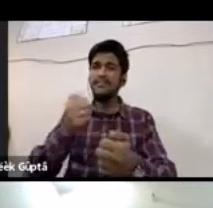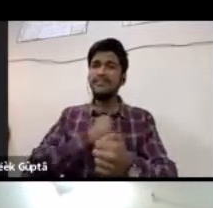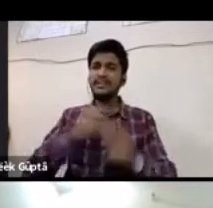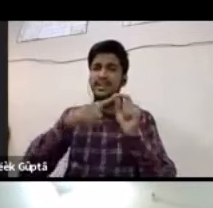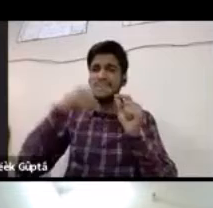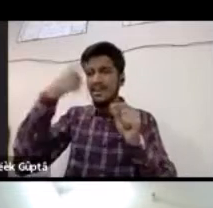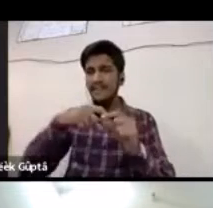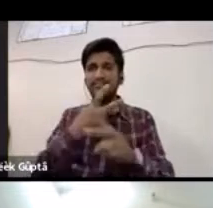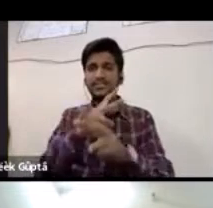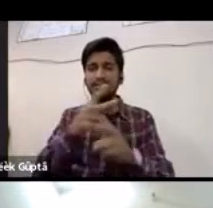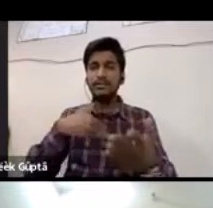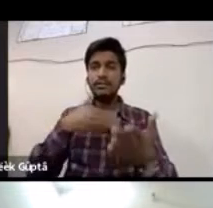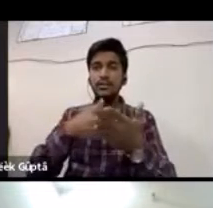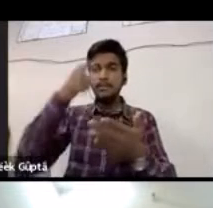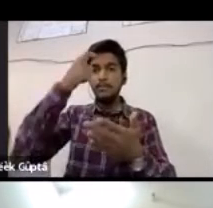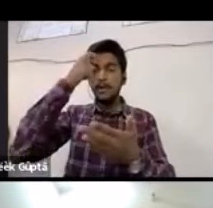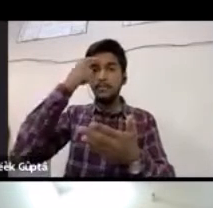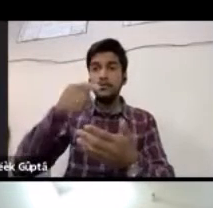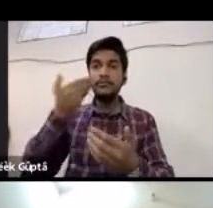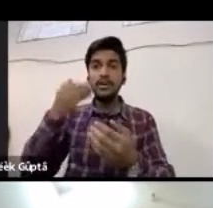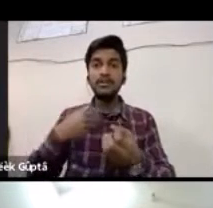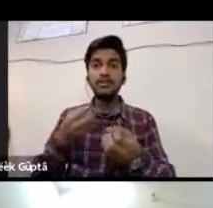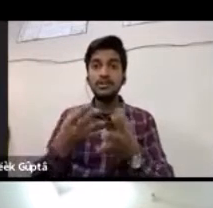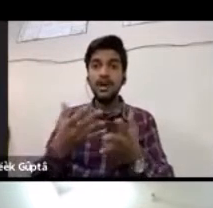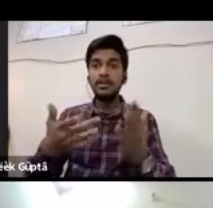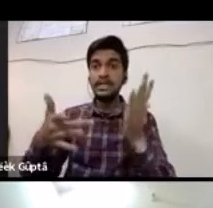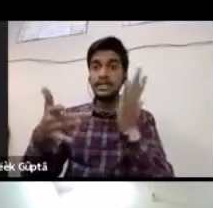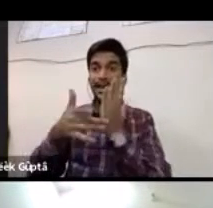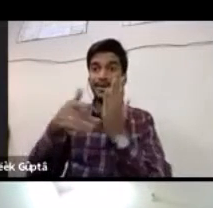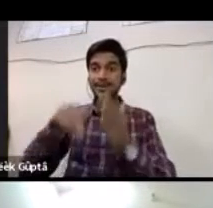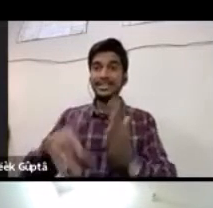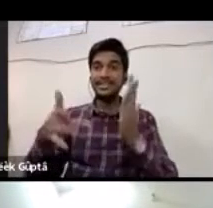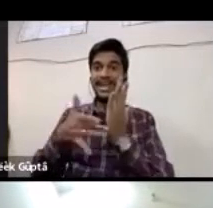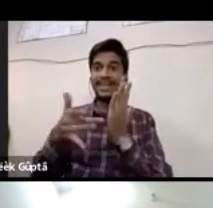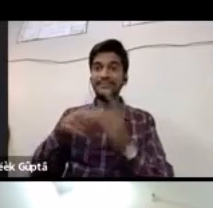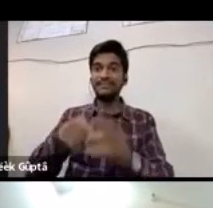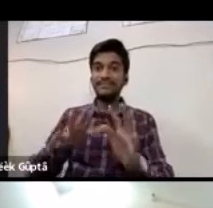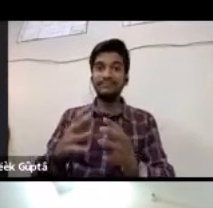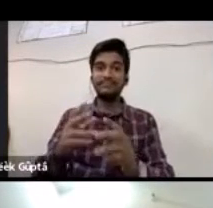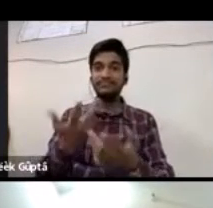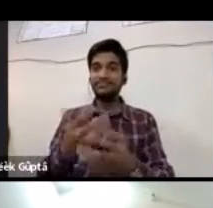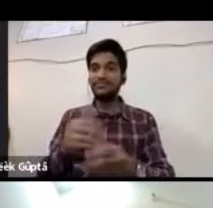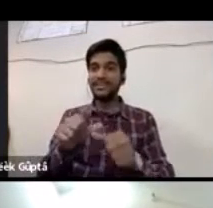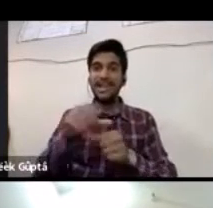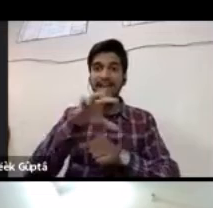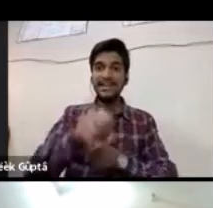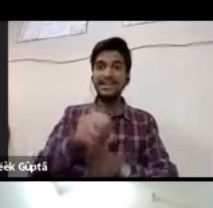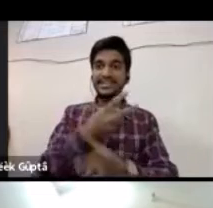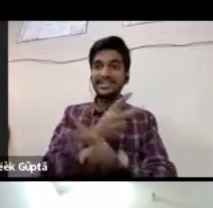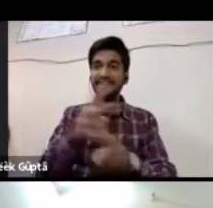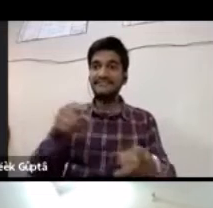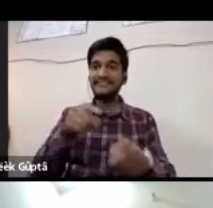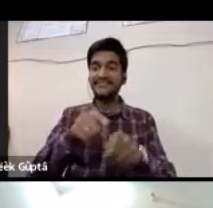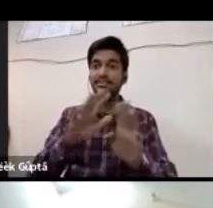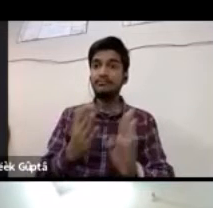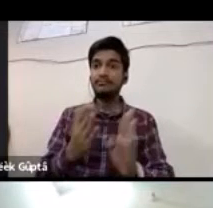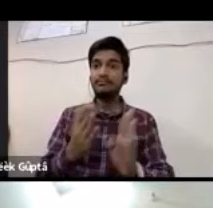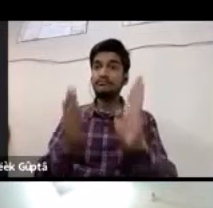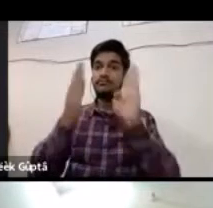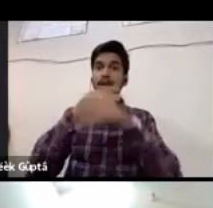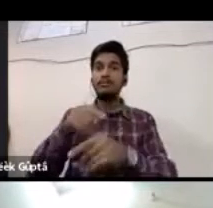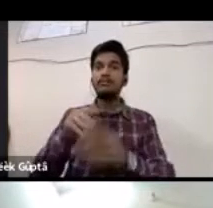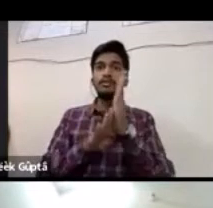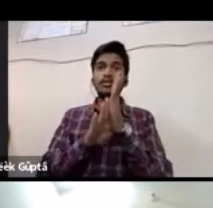life started when doctors and technology failed to diagnose about my condition. Growing up with bowed